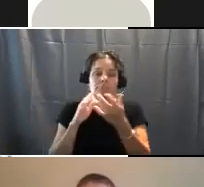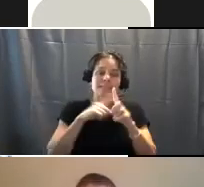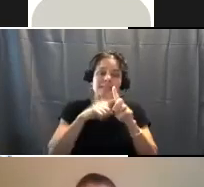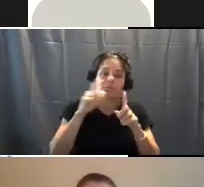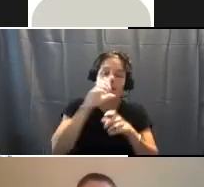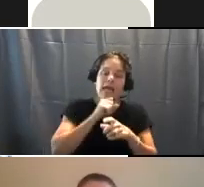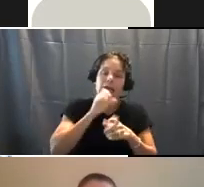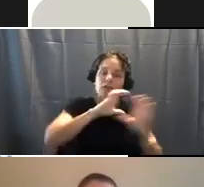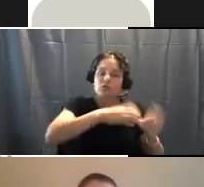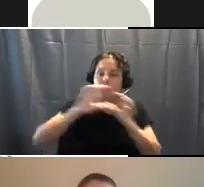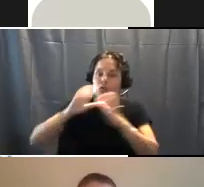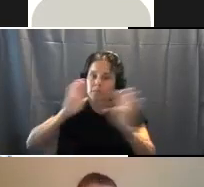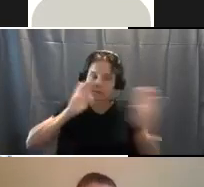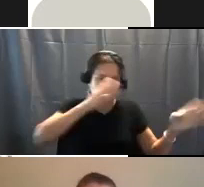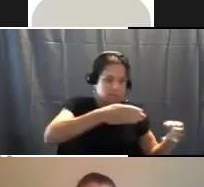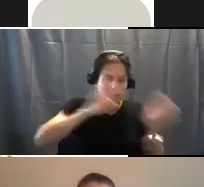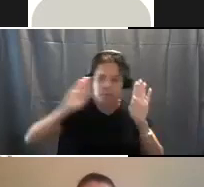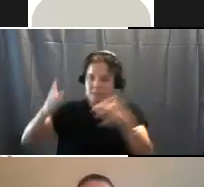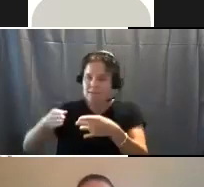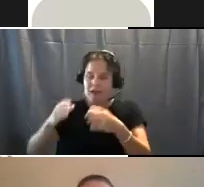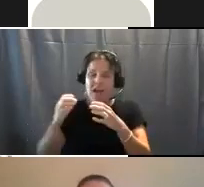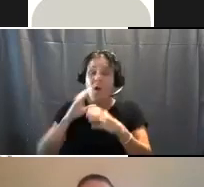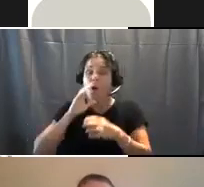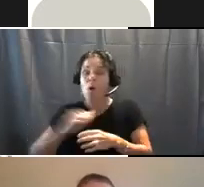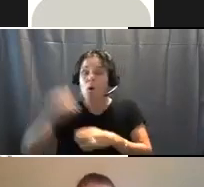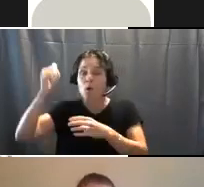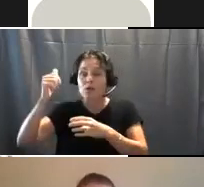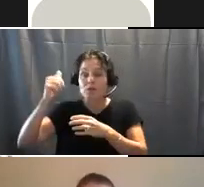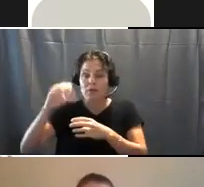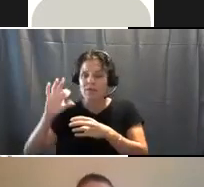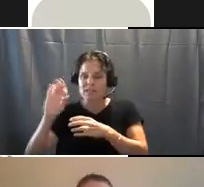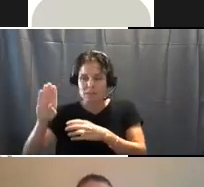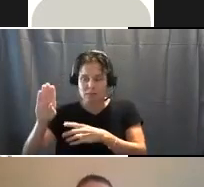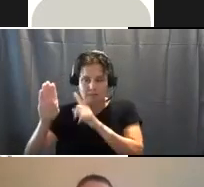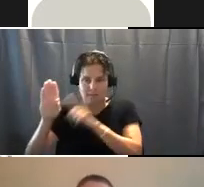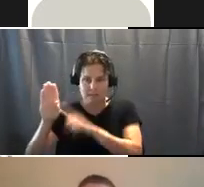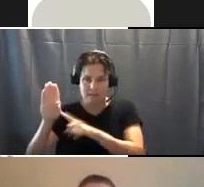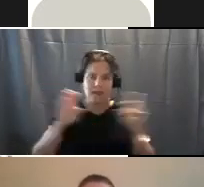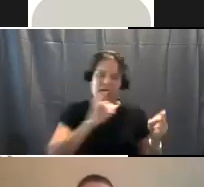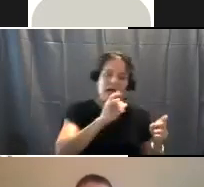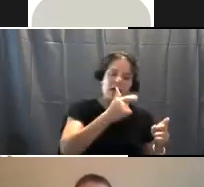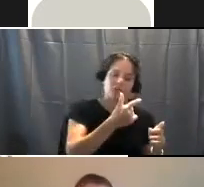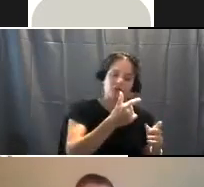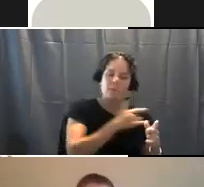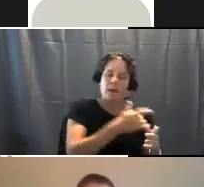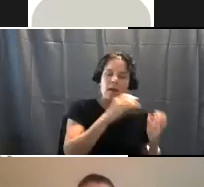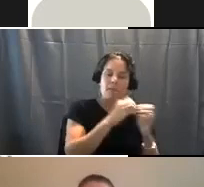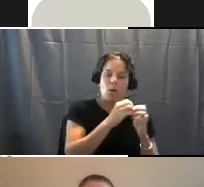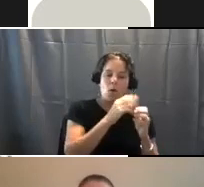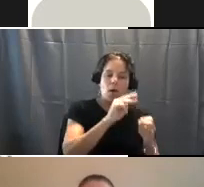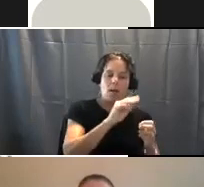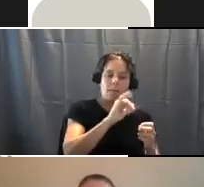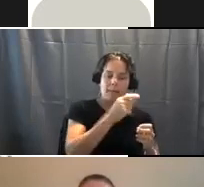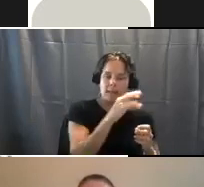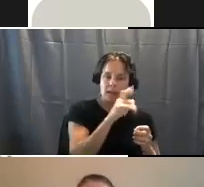X individuals are more active on Facebook, while frequent Instagram users are more often millennials and Gen Z. It